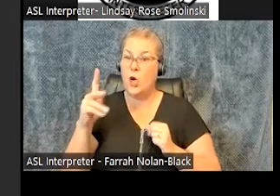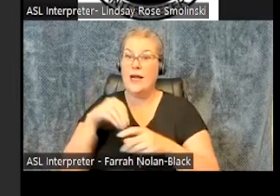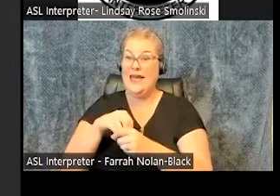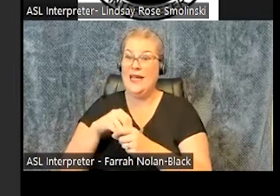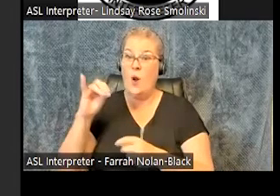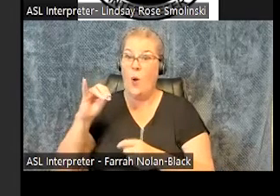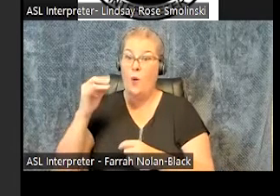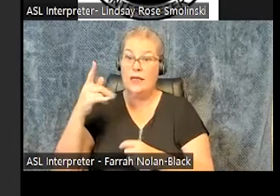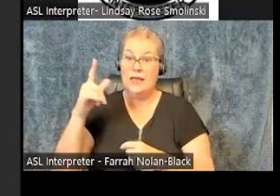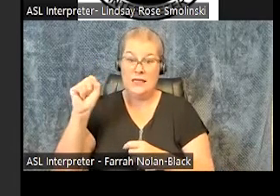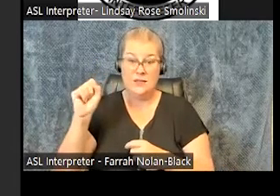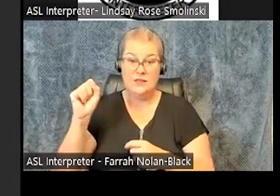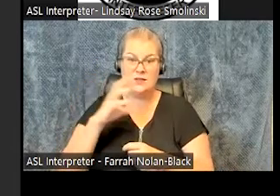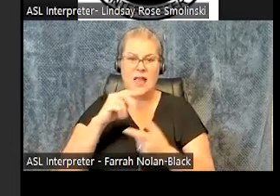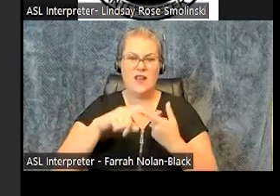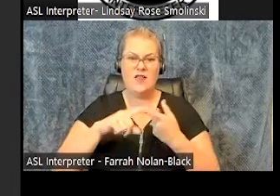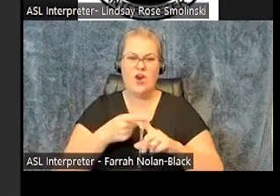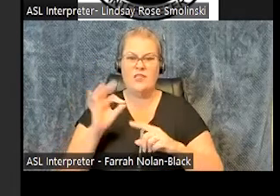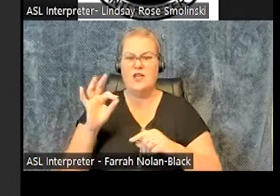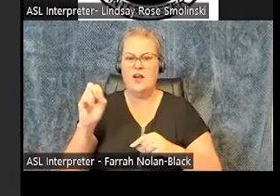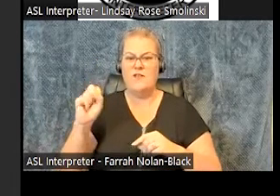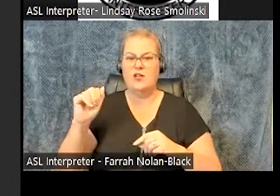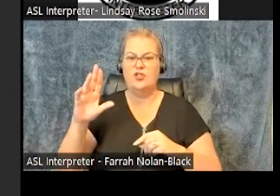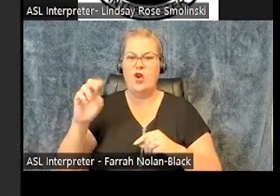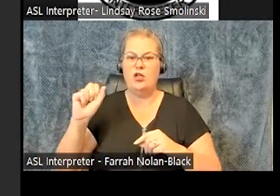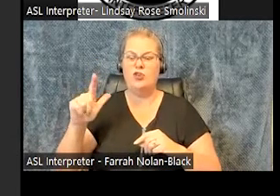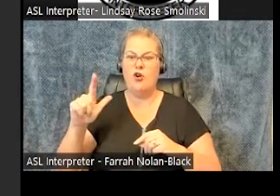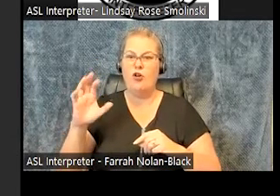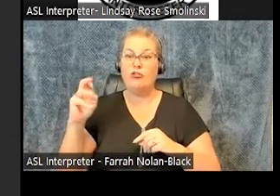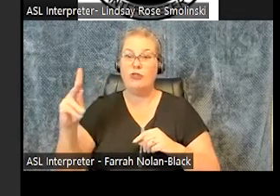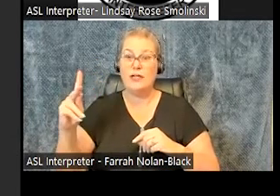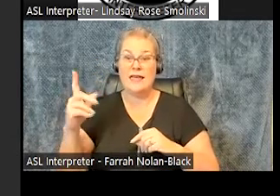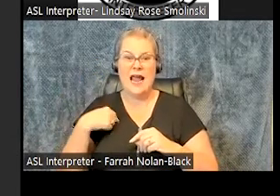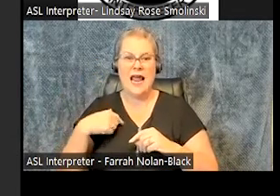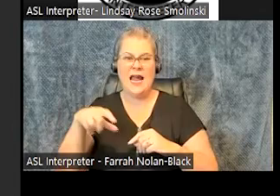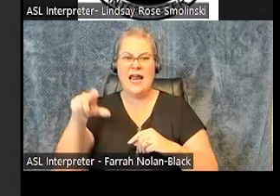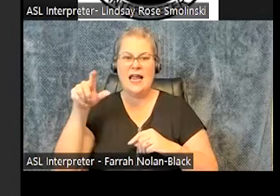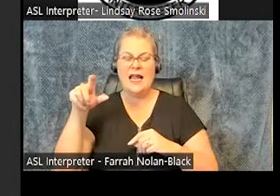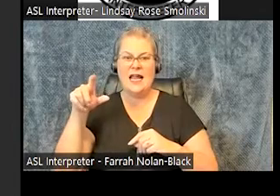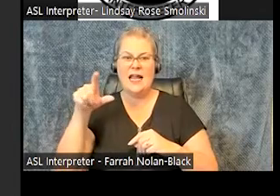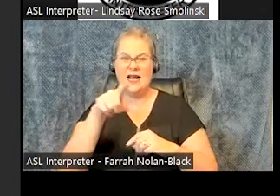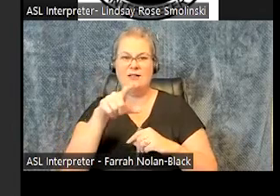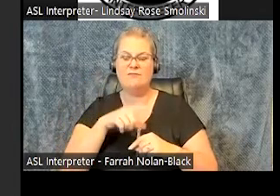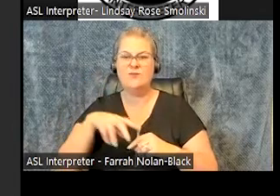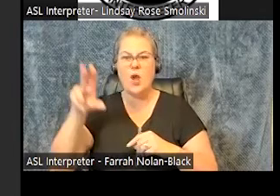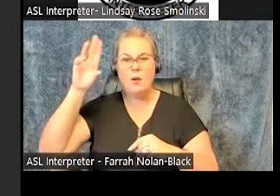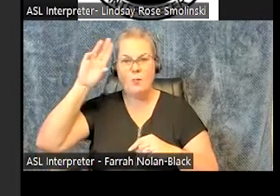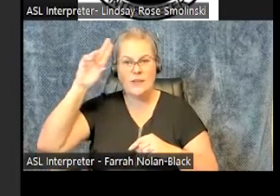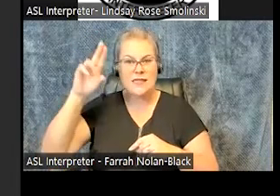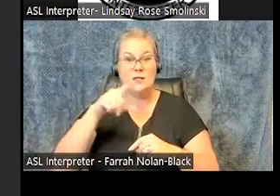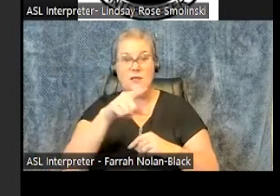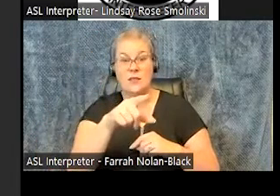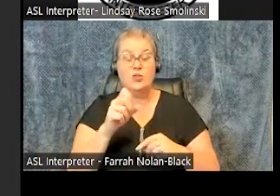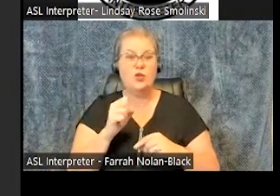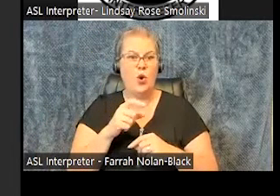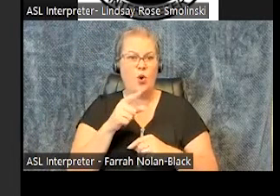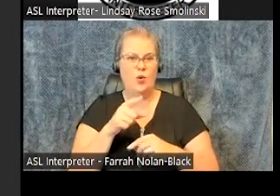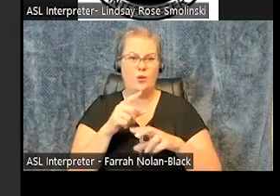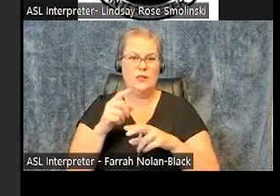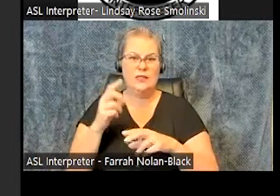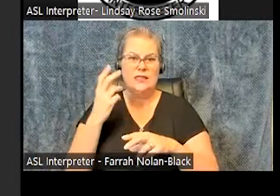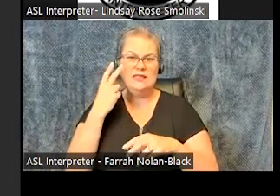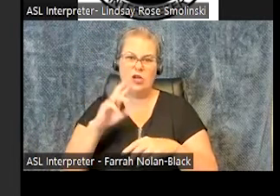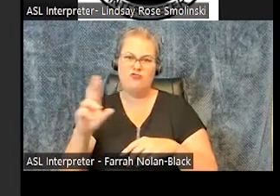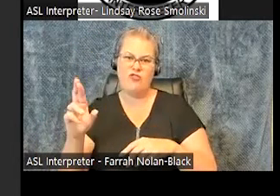of Sawzall Creek working together with an Eagle Scout installed this. So on the right-hand side, what you're gonna see is the traditional split rail